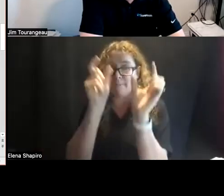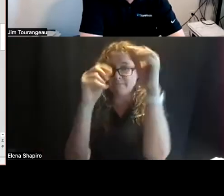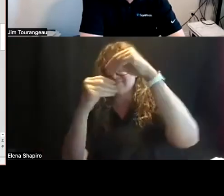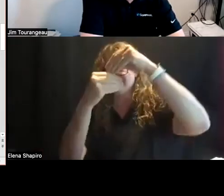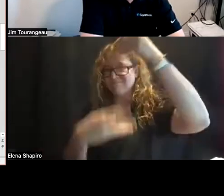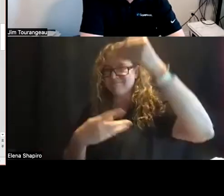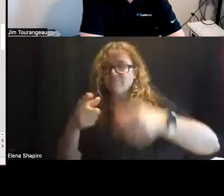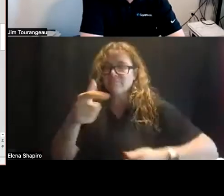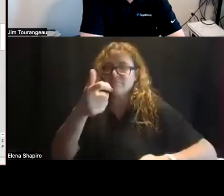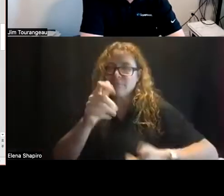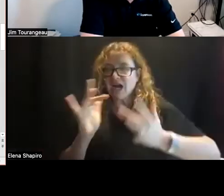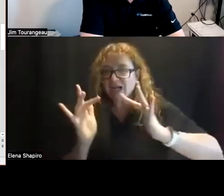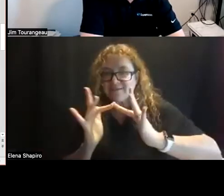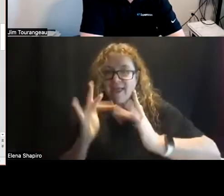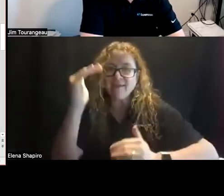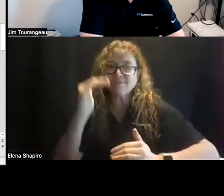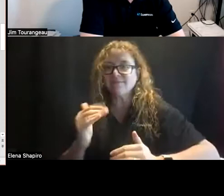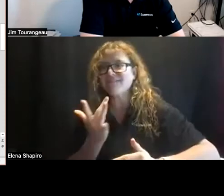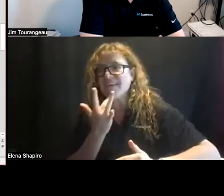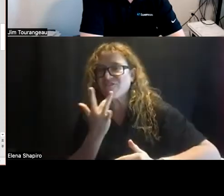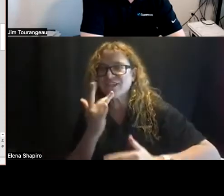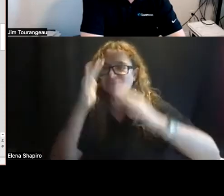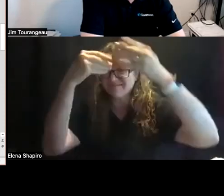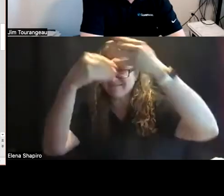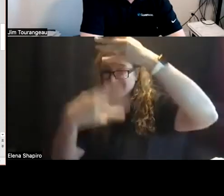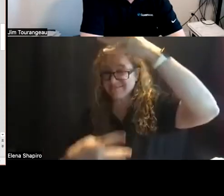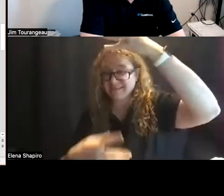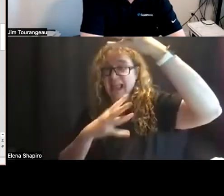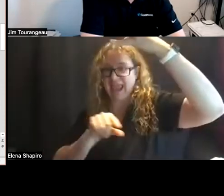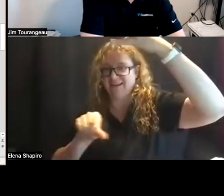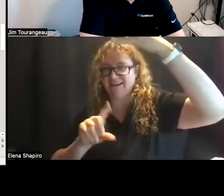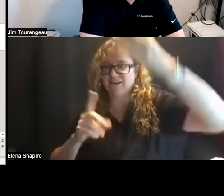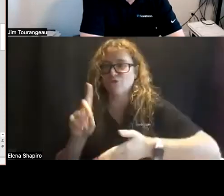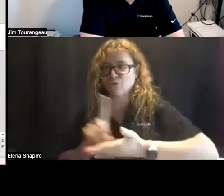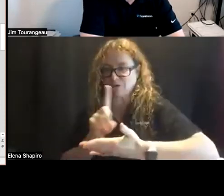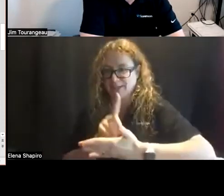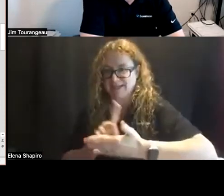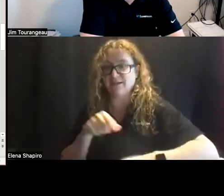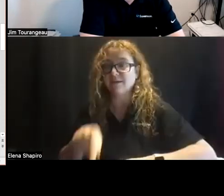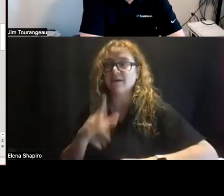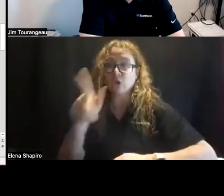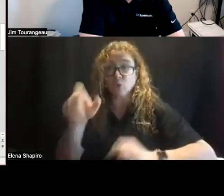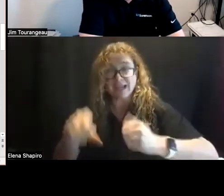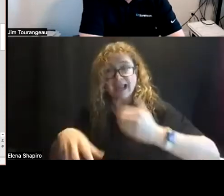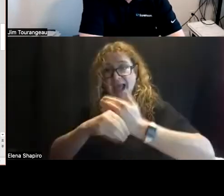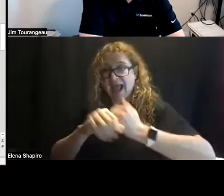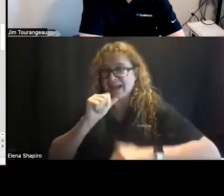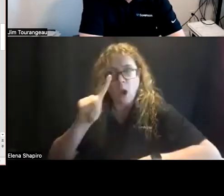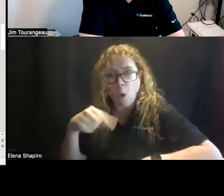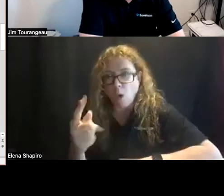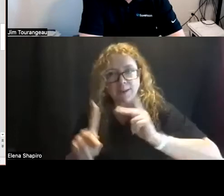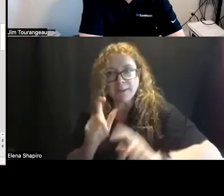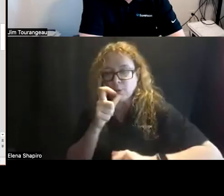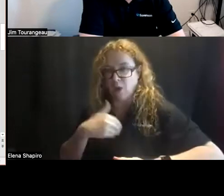You would have them in your directory, and it would show up in your contacts. You could have contacts, favorites, and then underneath that, a listing